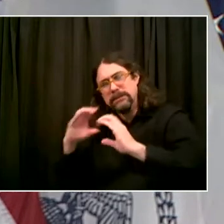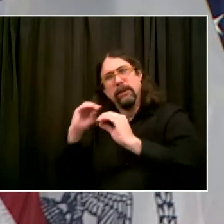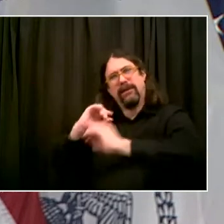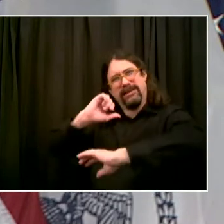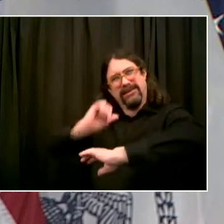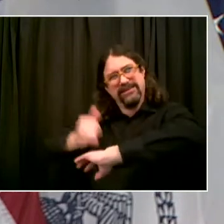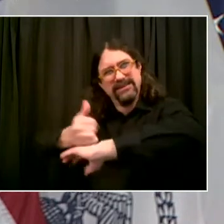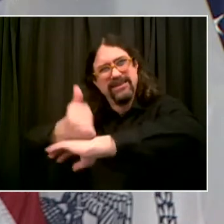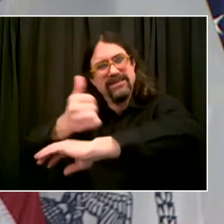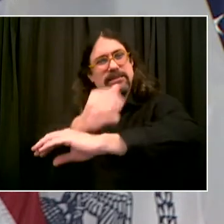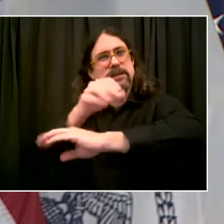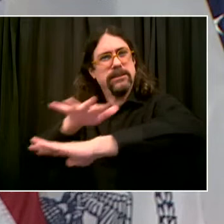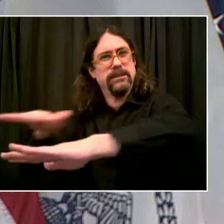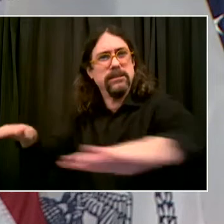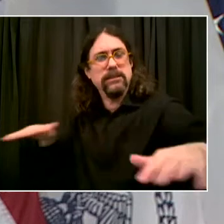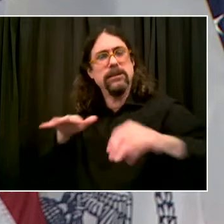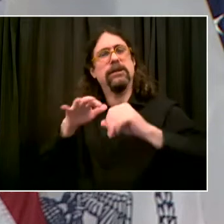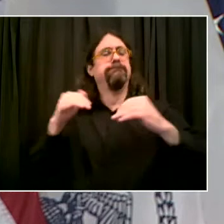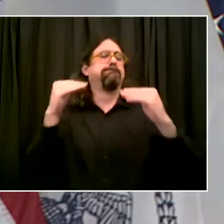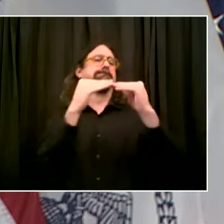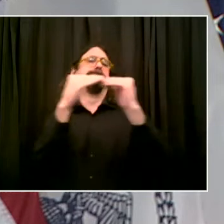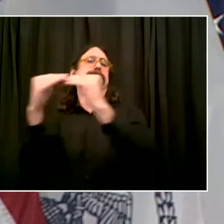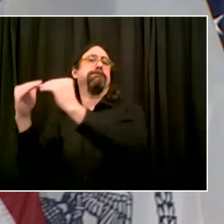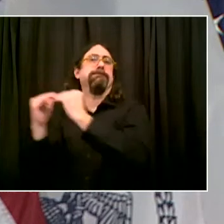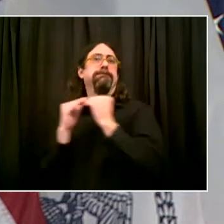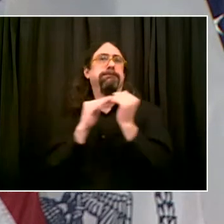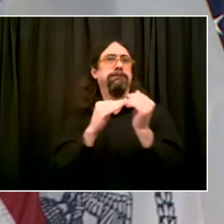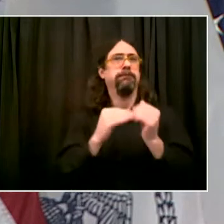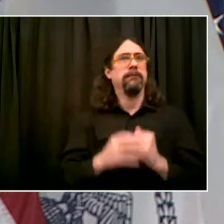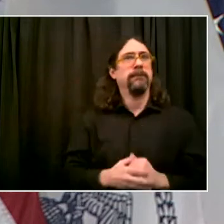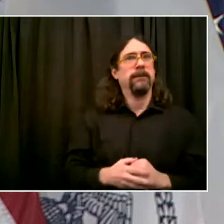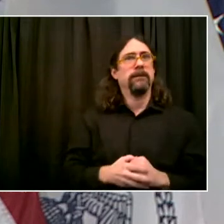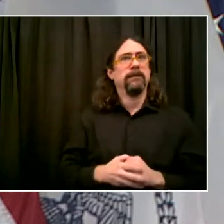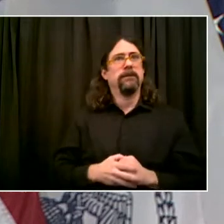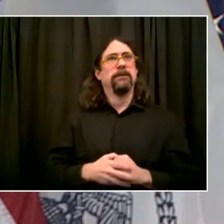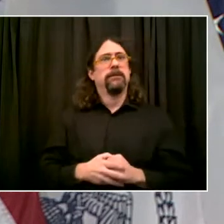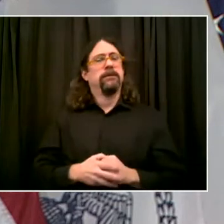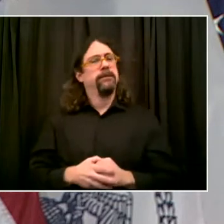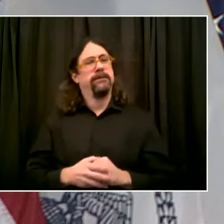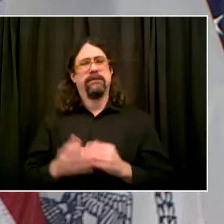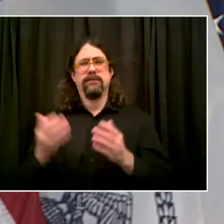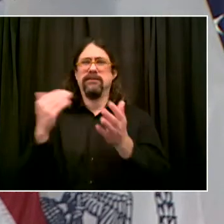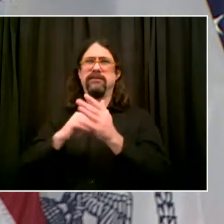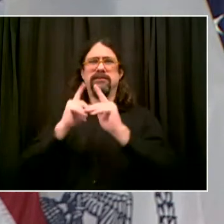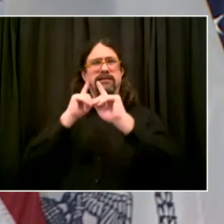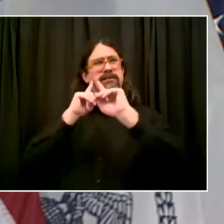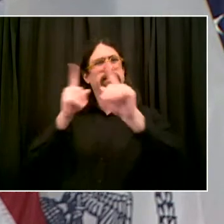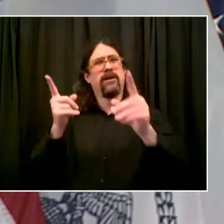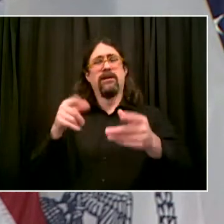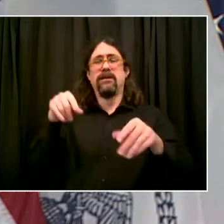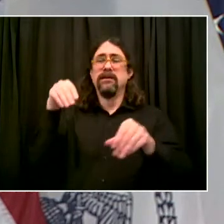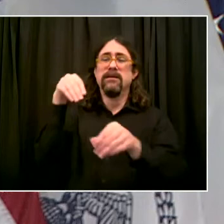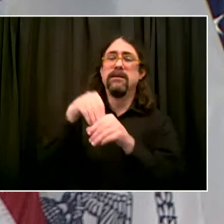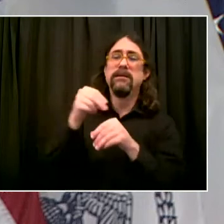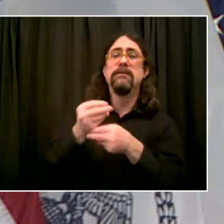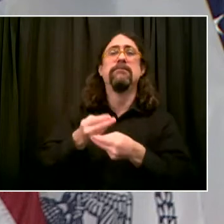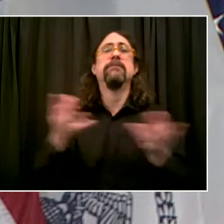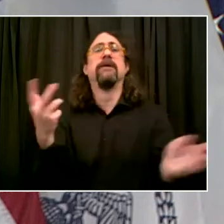it develops and the steps we'll be taking to address the disparity as we go along. We're going to